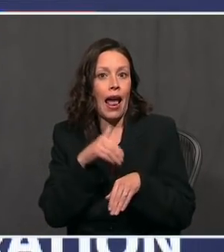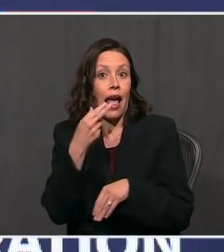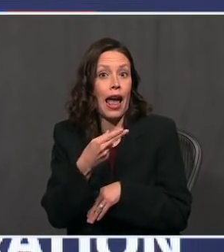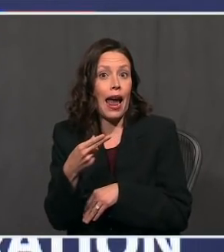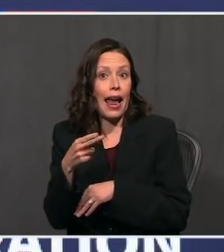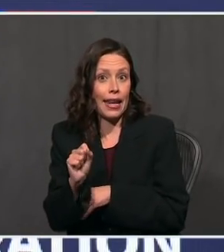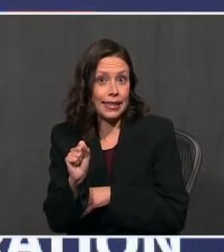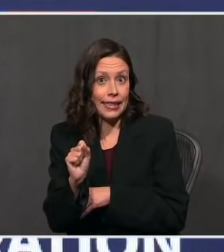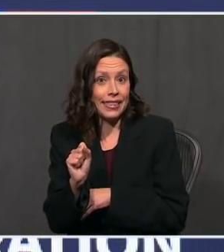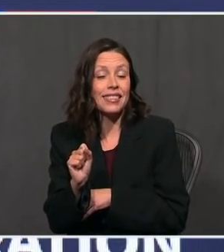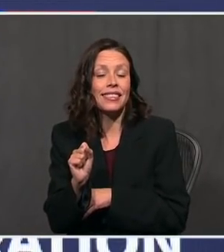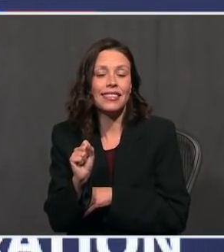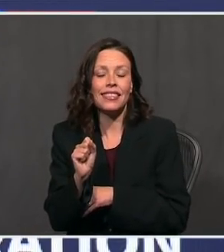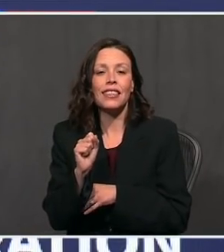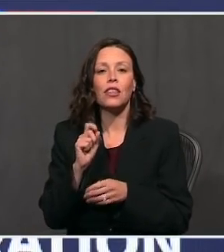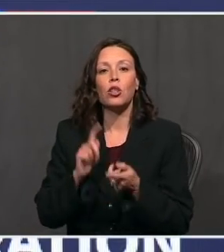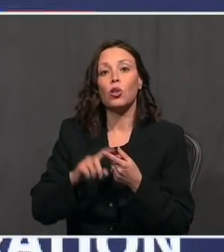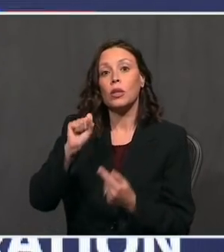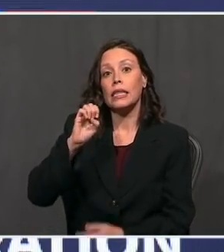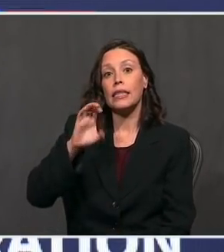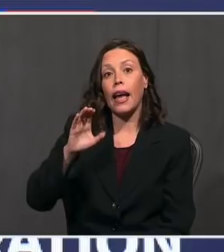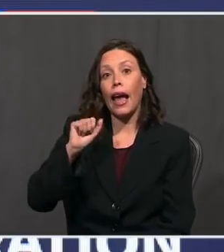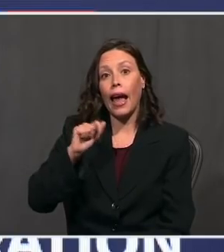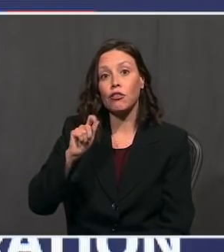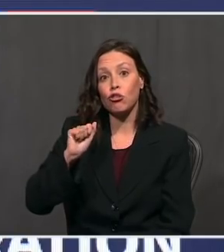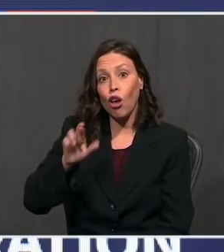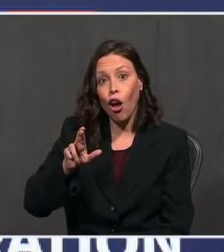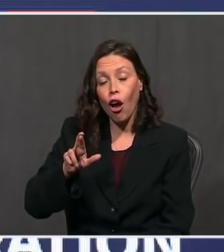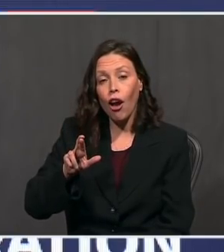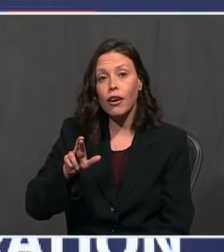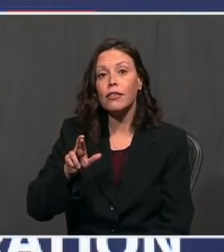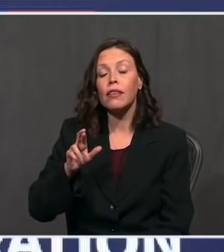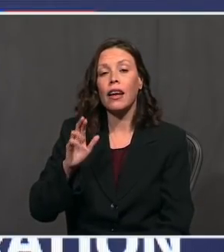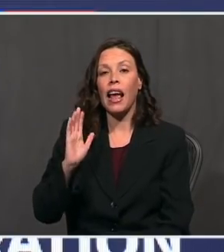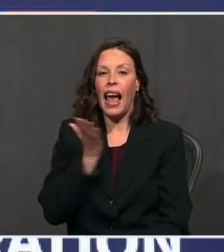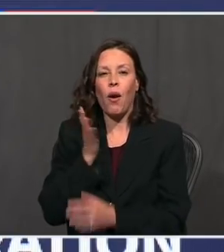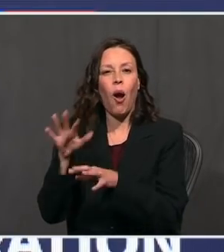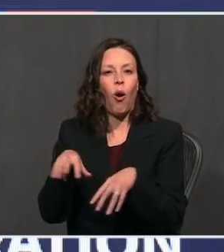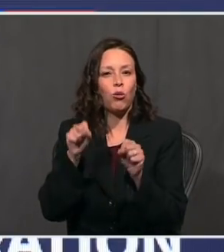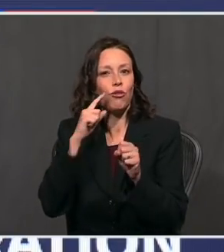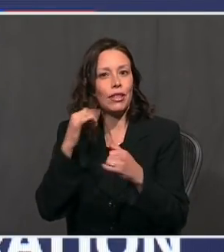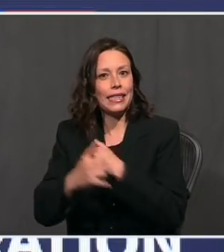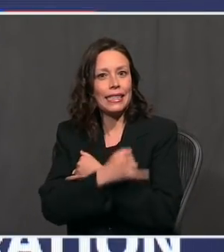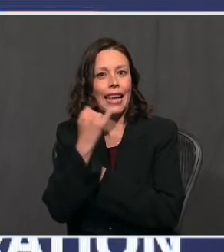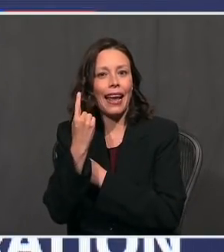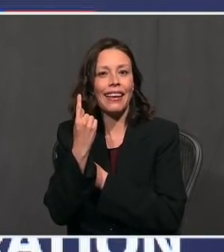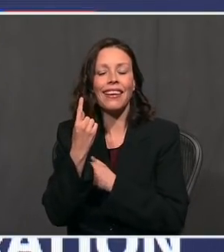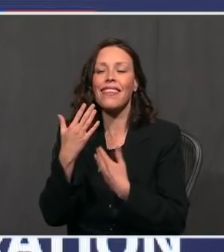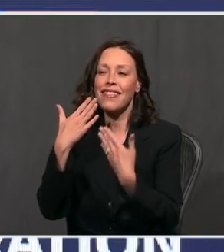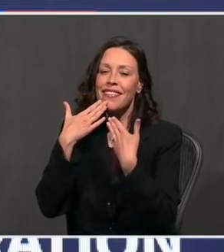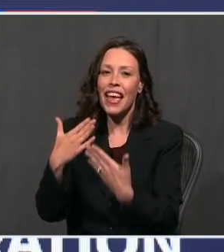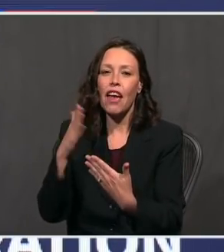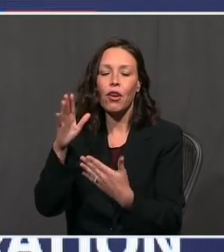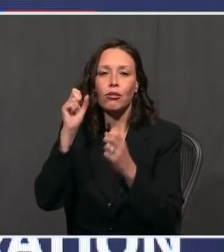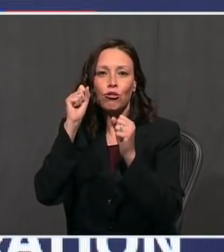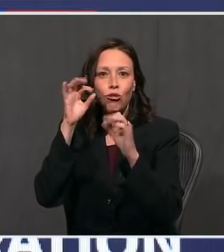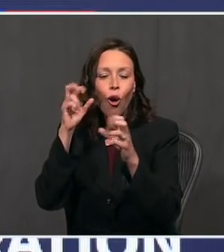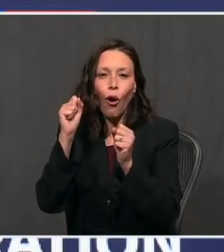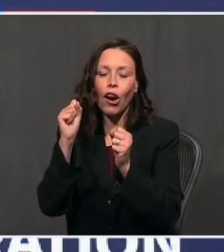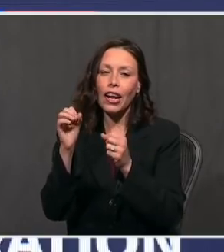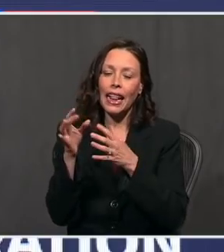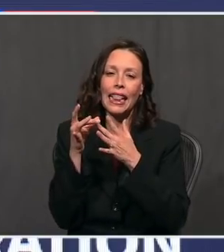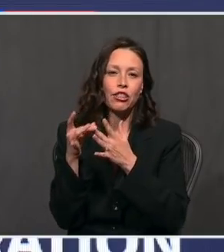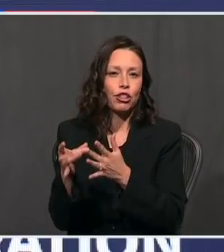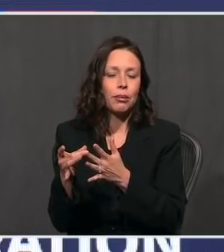Services. To Secretary Azar, really our host for the day, we thank you for your extraordinary leadership. And